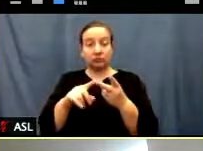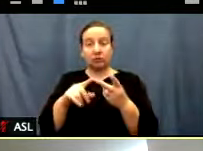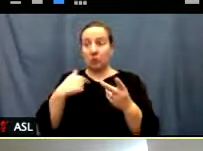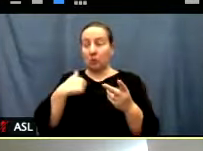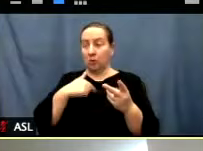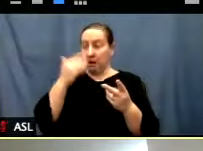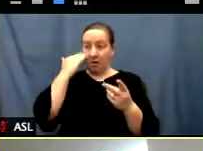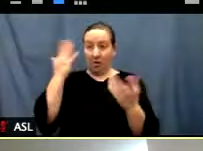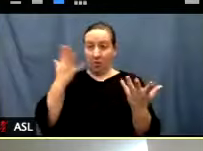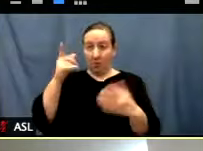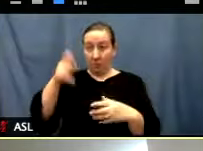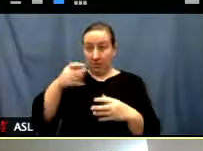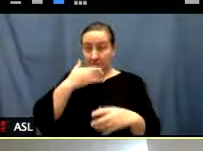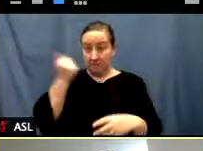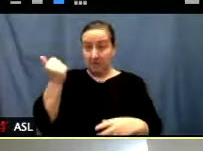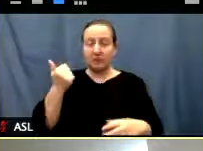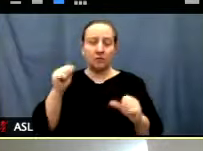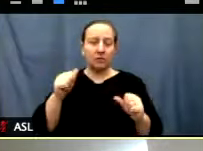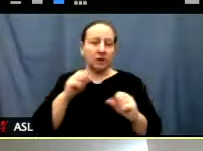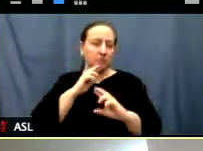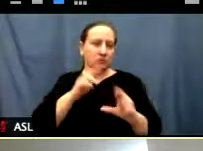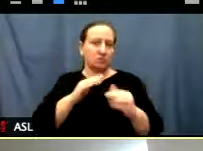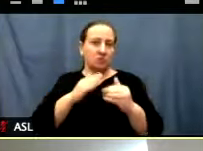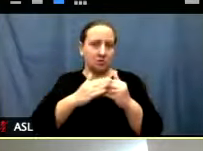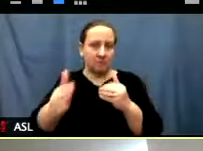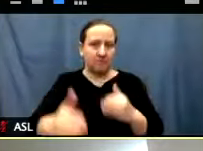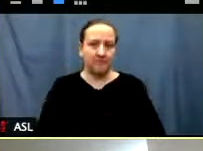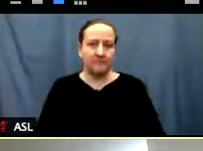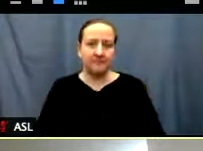defined, we can react from there.